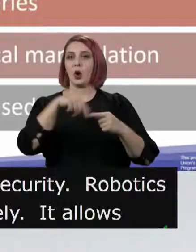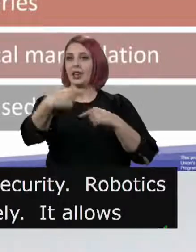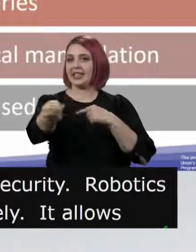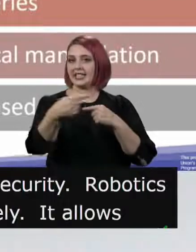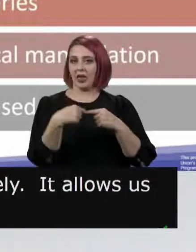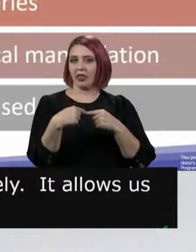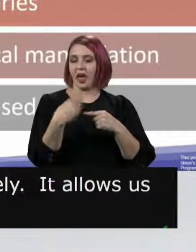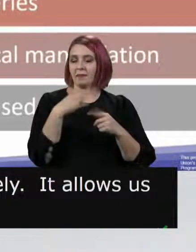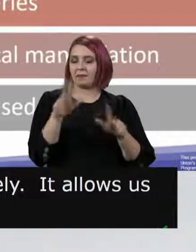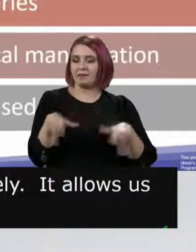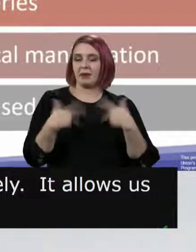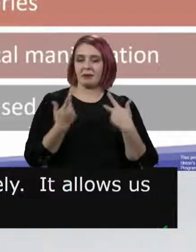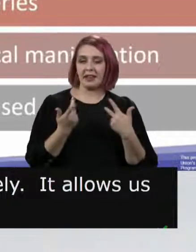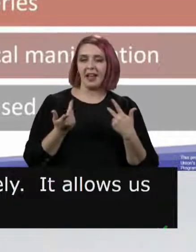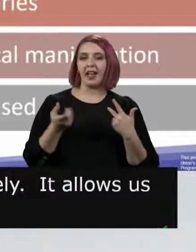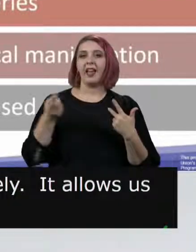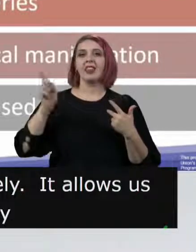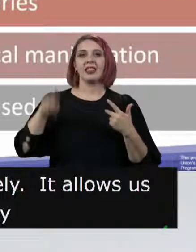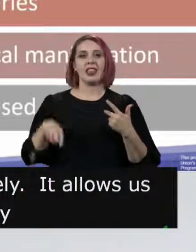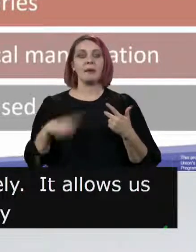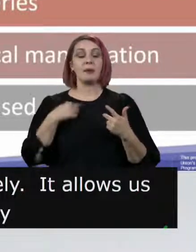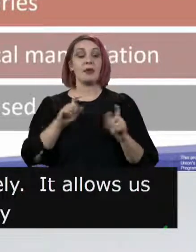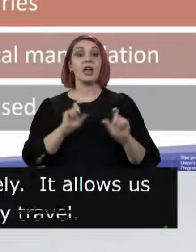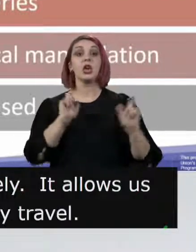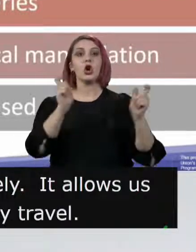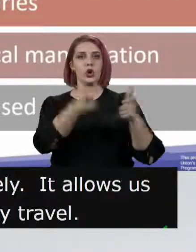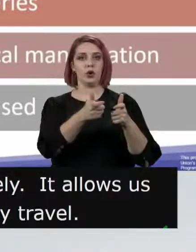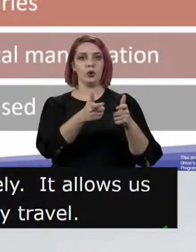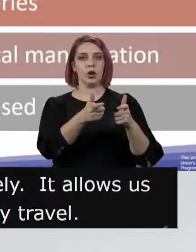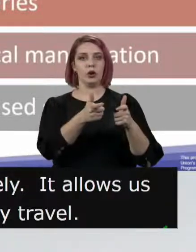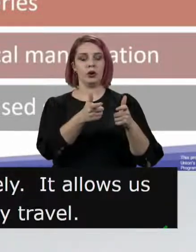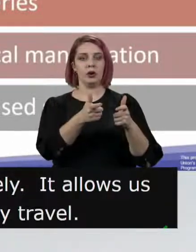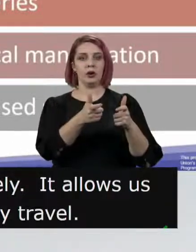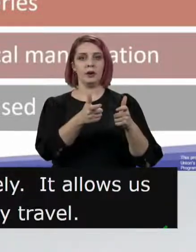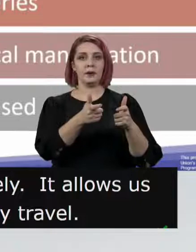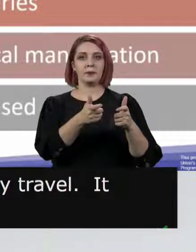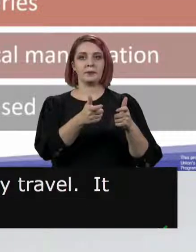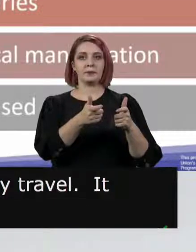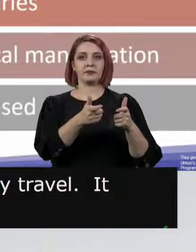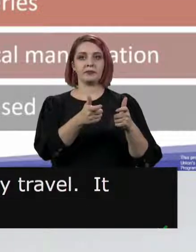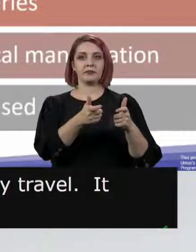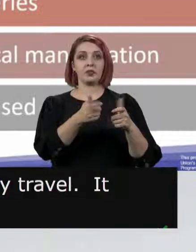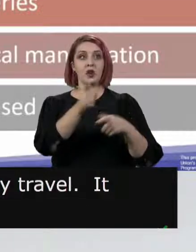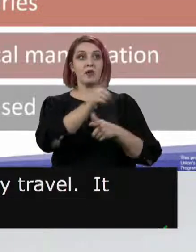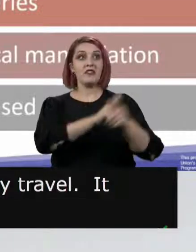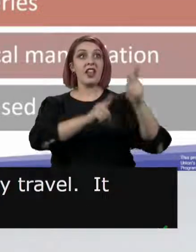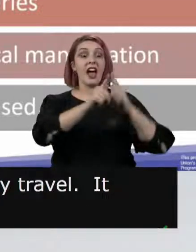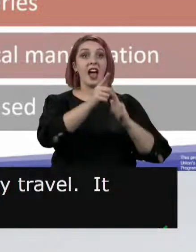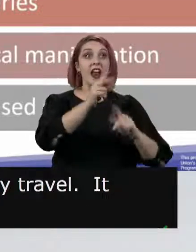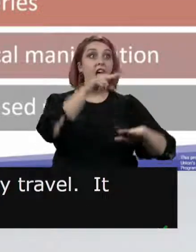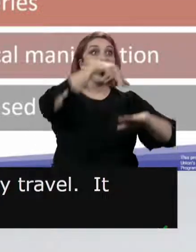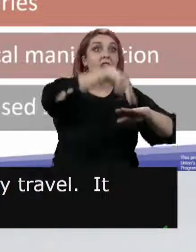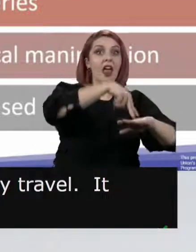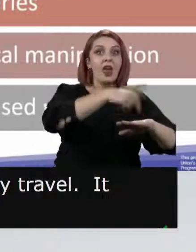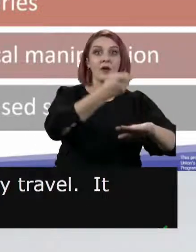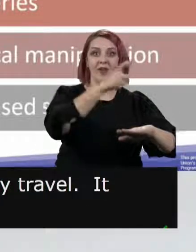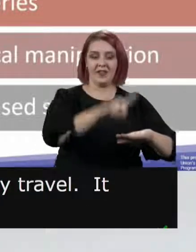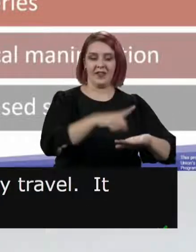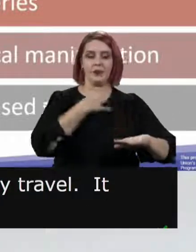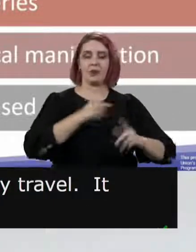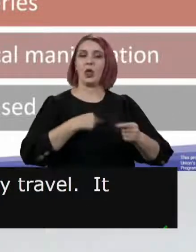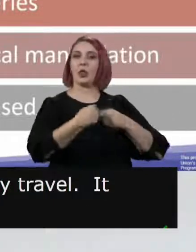needing to physically travel. It certainly supports deliveries. the physical manipulation of objects